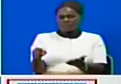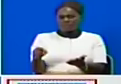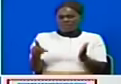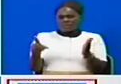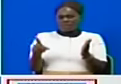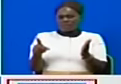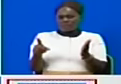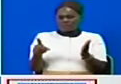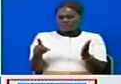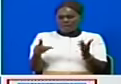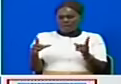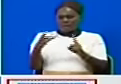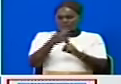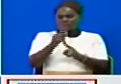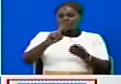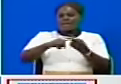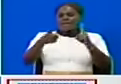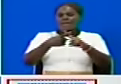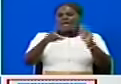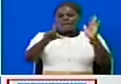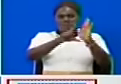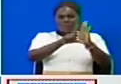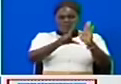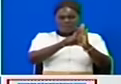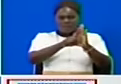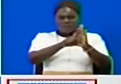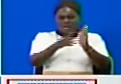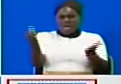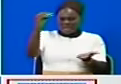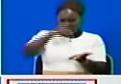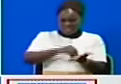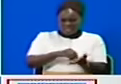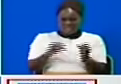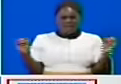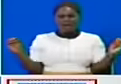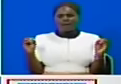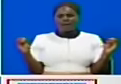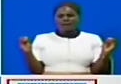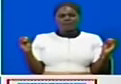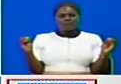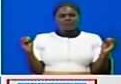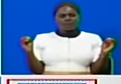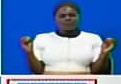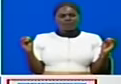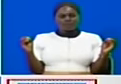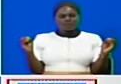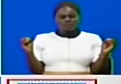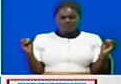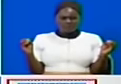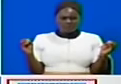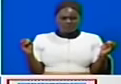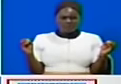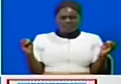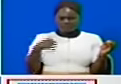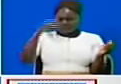threshold that would warrant any repeat of the nomination, any repeat of the process.